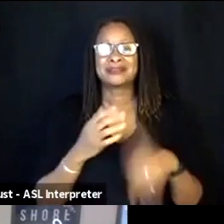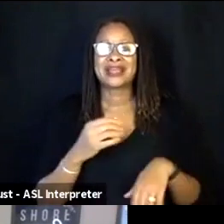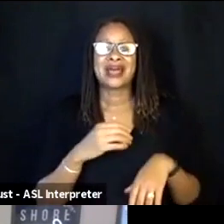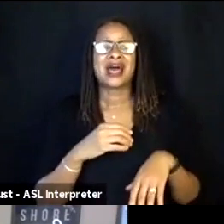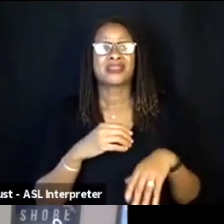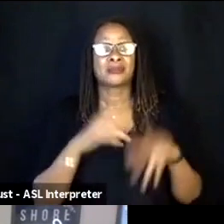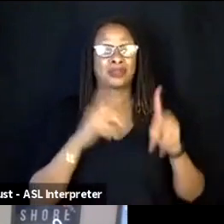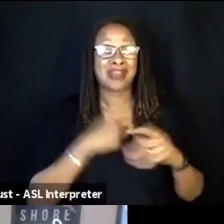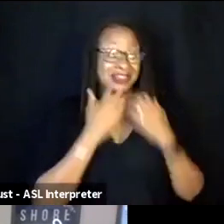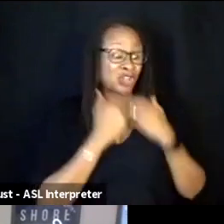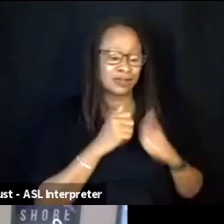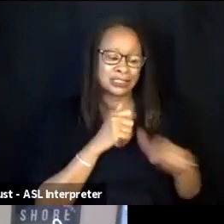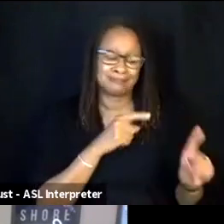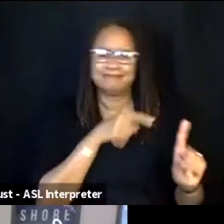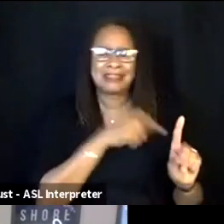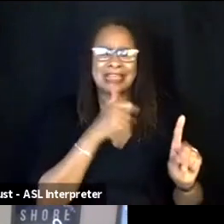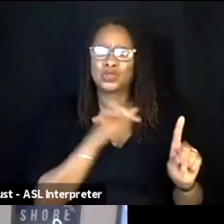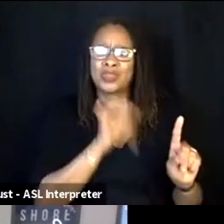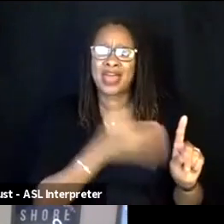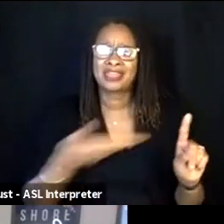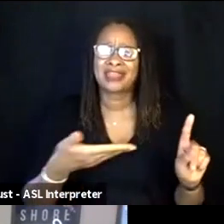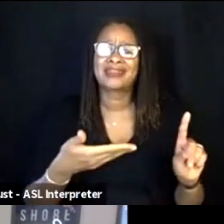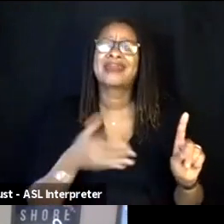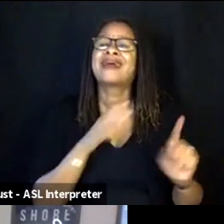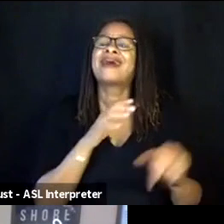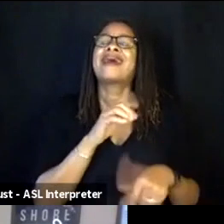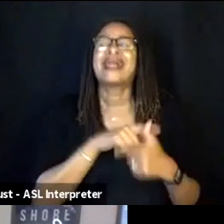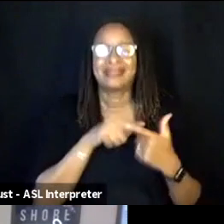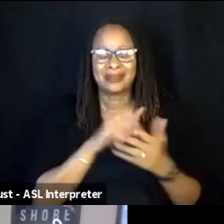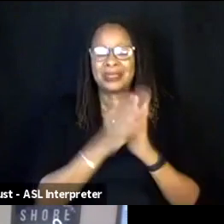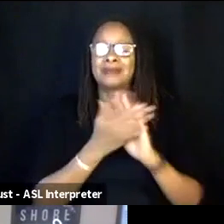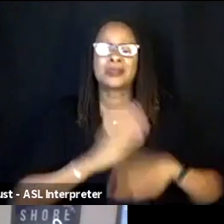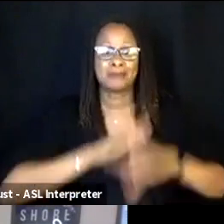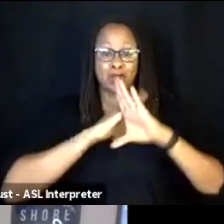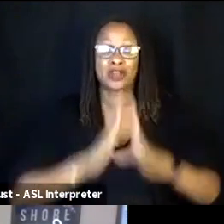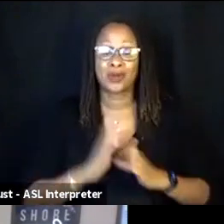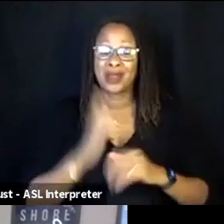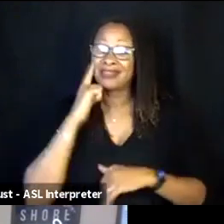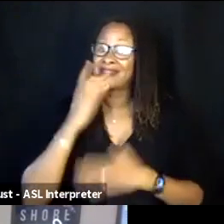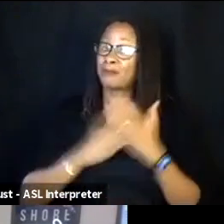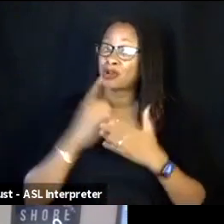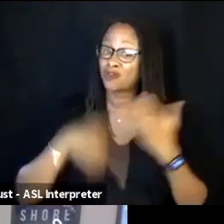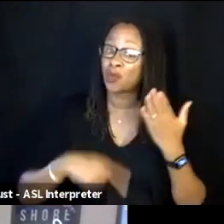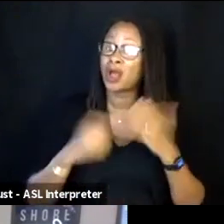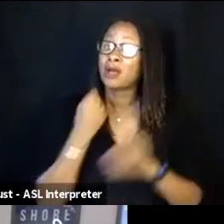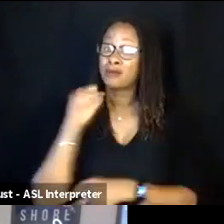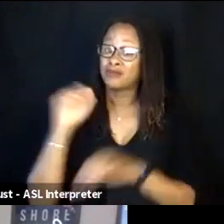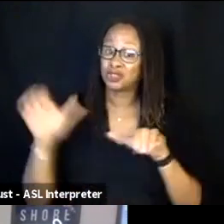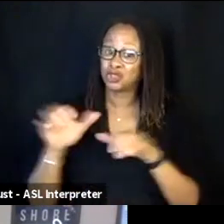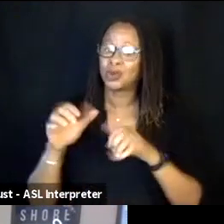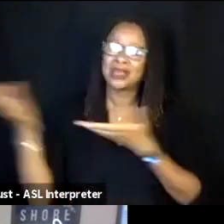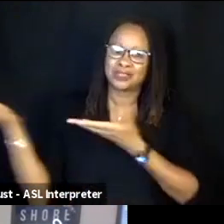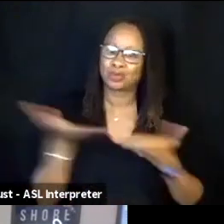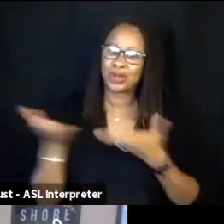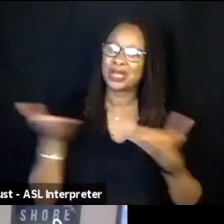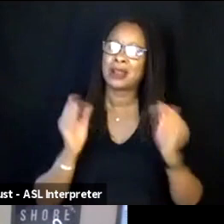this thing. They could not have done this thing, right? And so then that becomes one of the barriers. So I do think part of what movements can do is also usher in a little bit